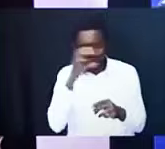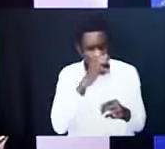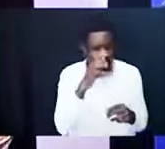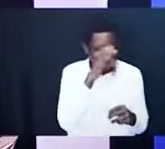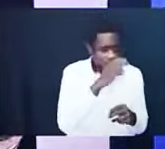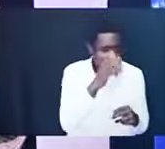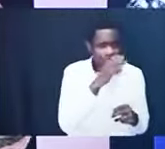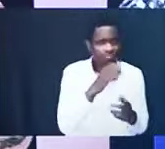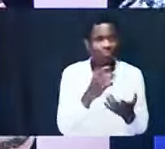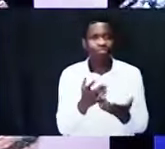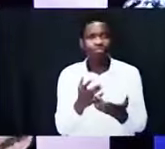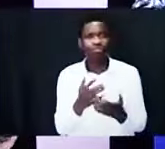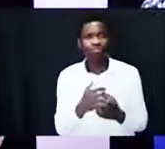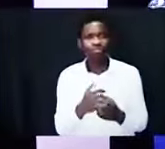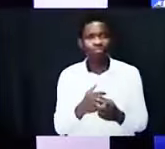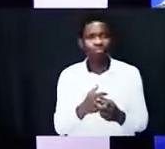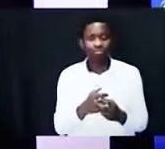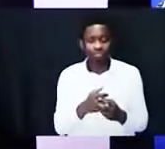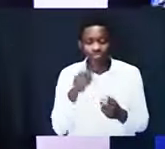because they knew where